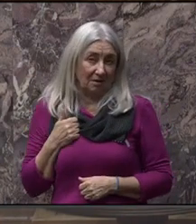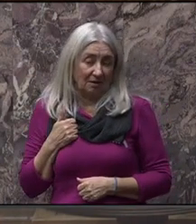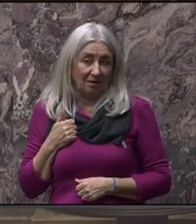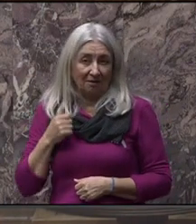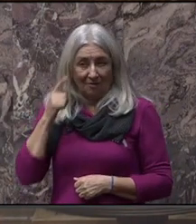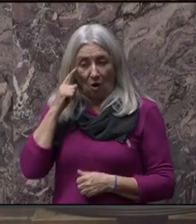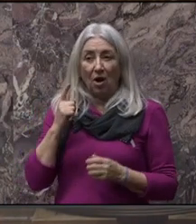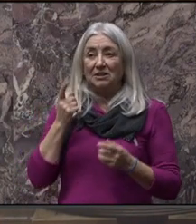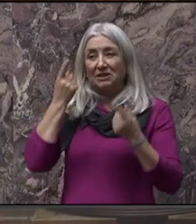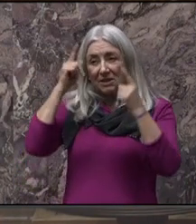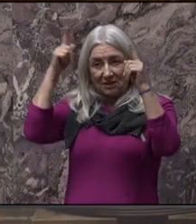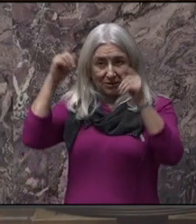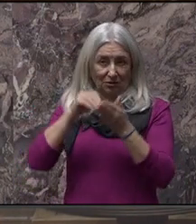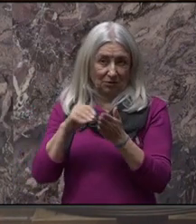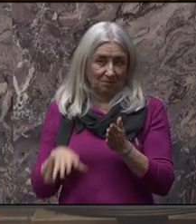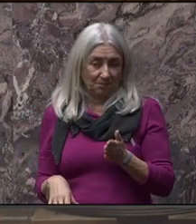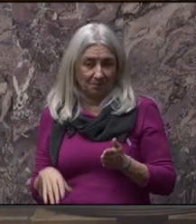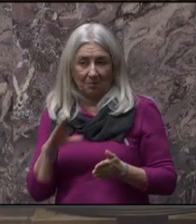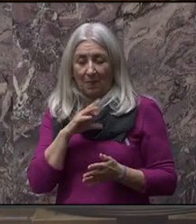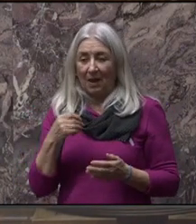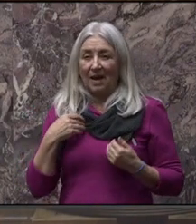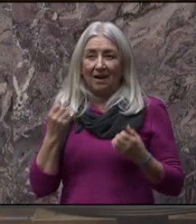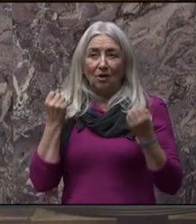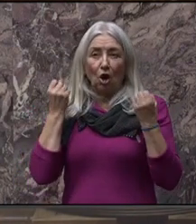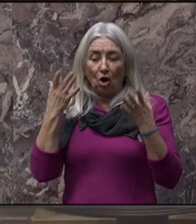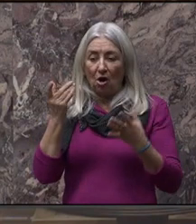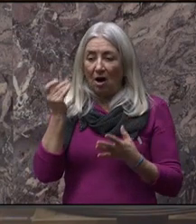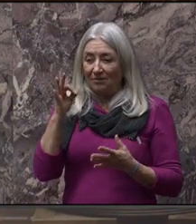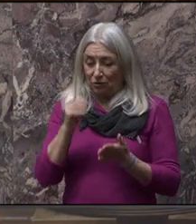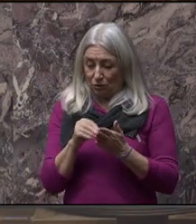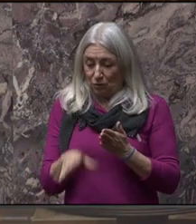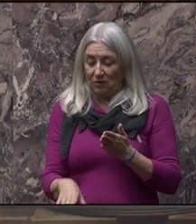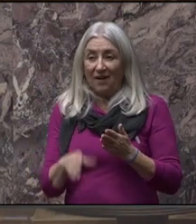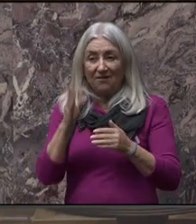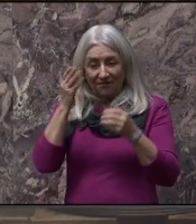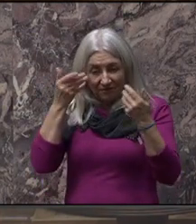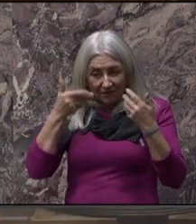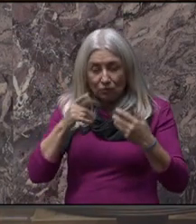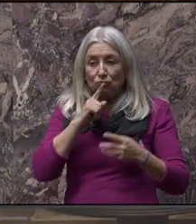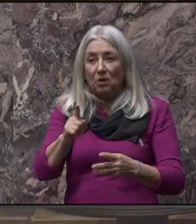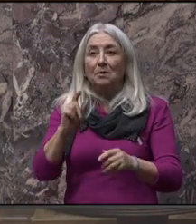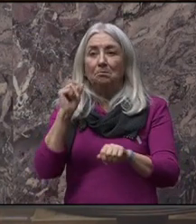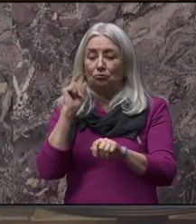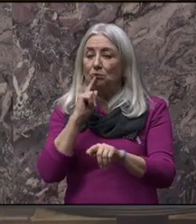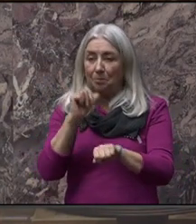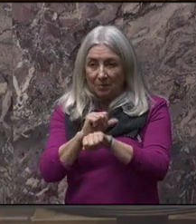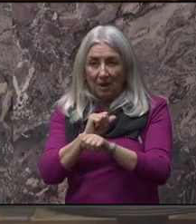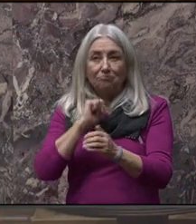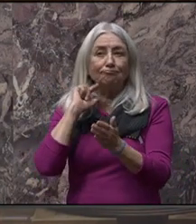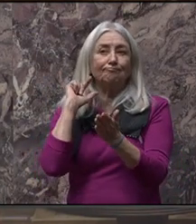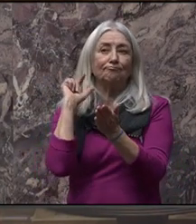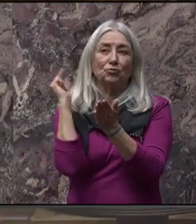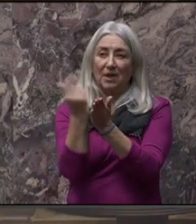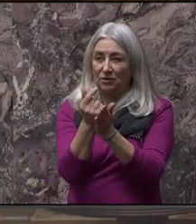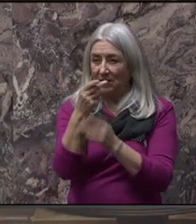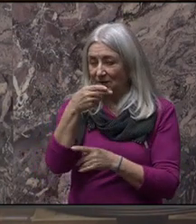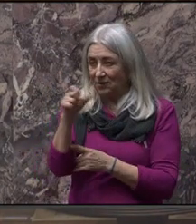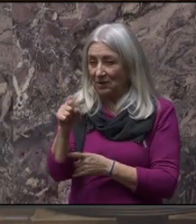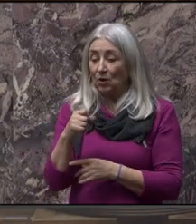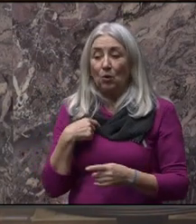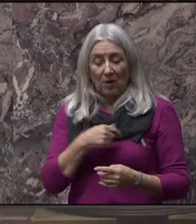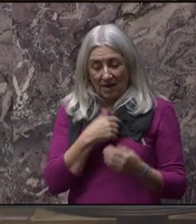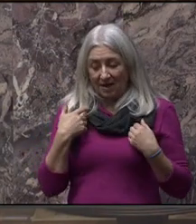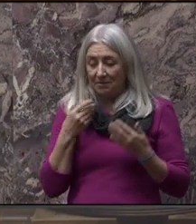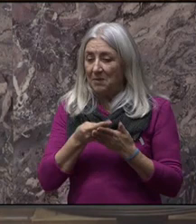world with dramatic increases in high school completion rates for students with special needs, ELL students,